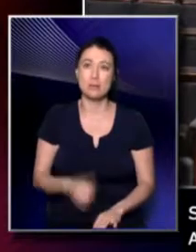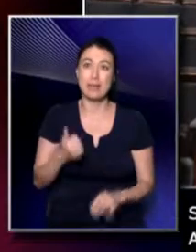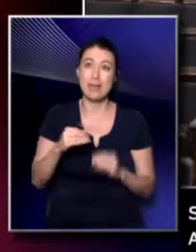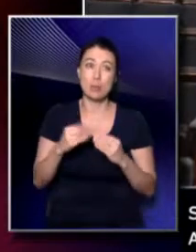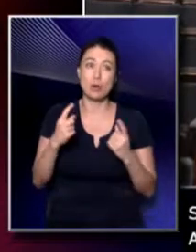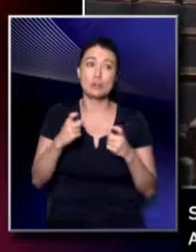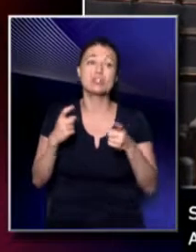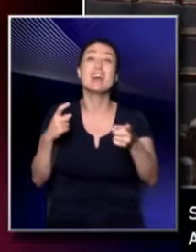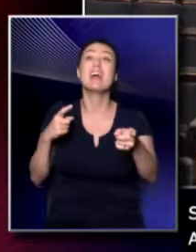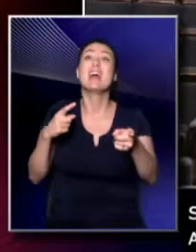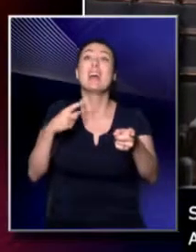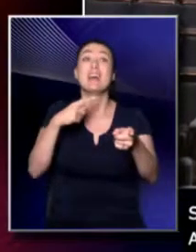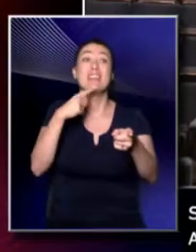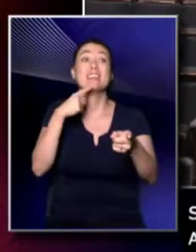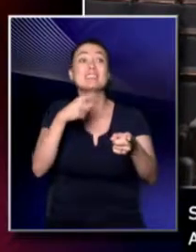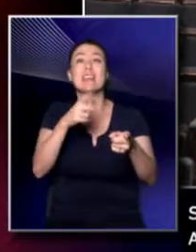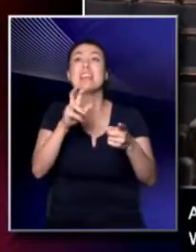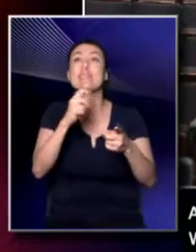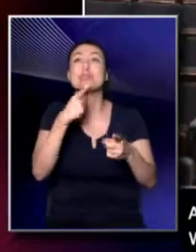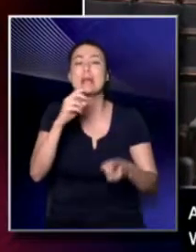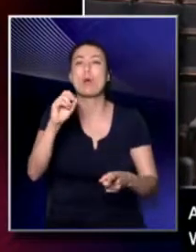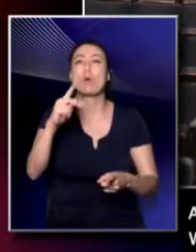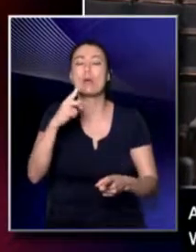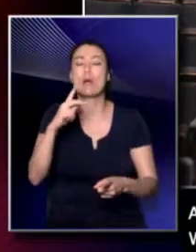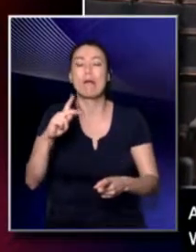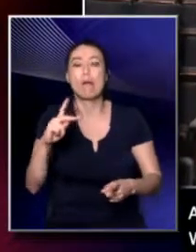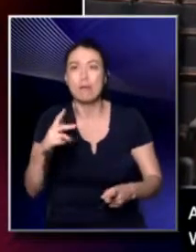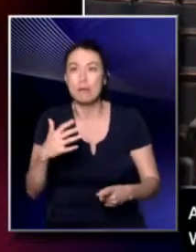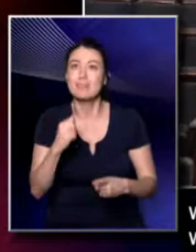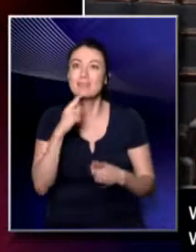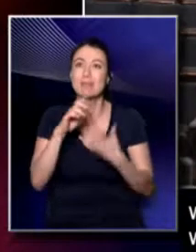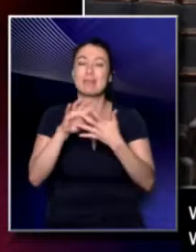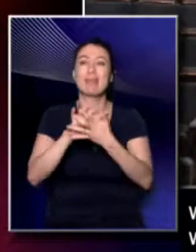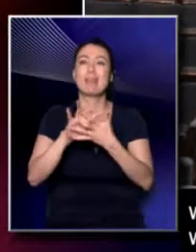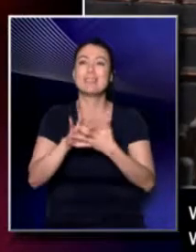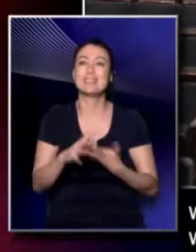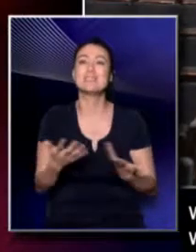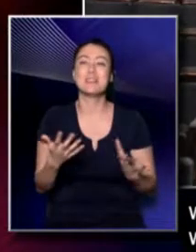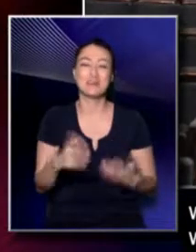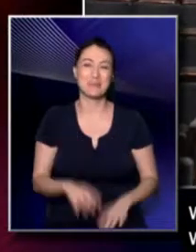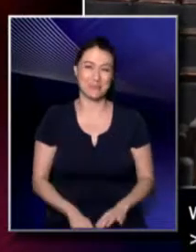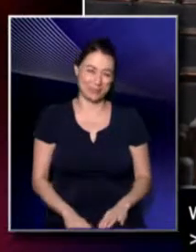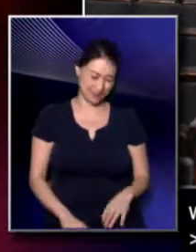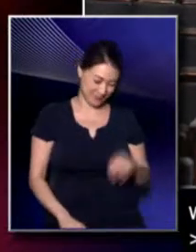Even you saying okay, we only got 2 out of 3. So. Wow.